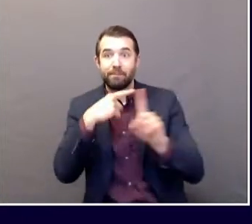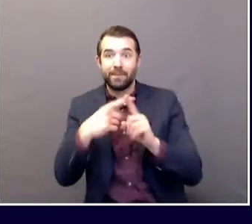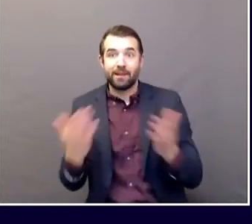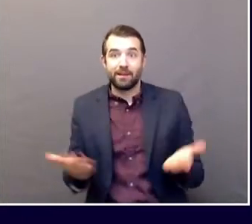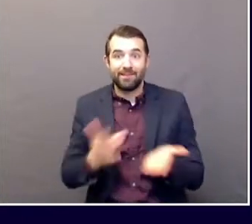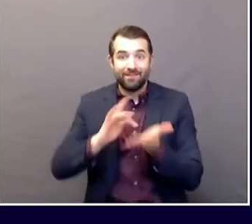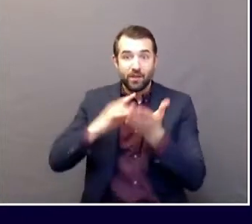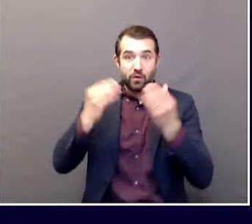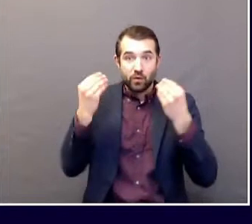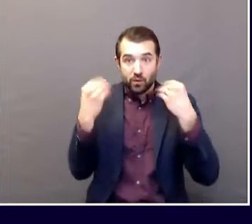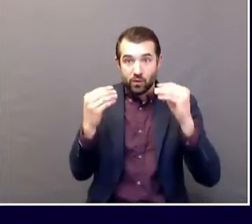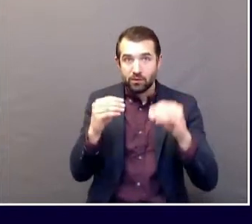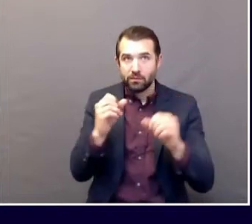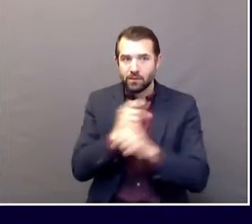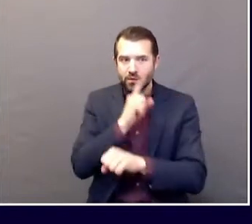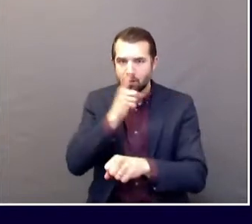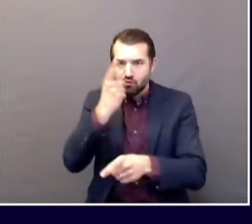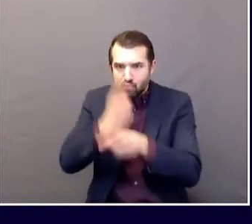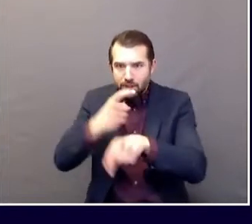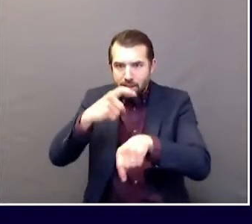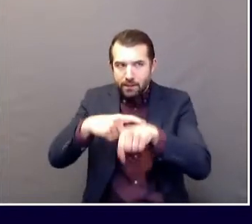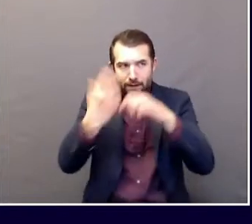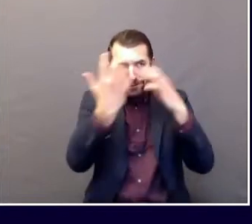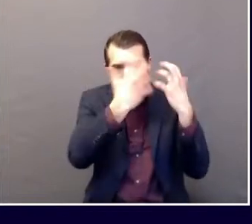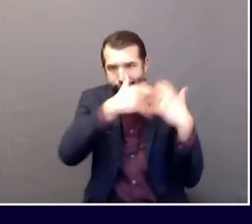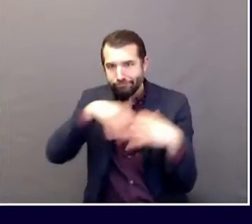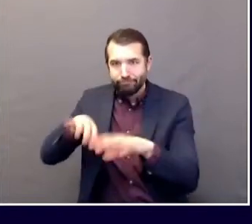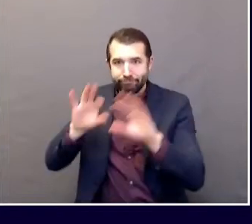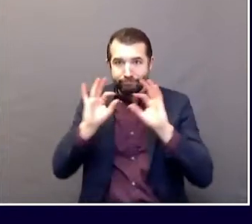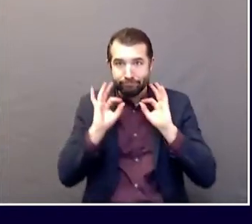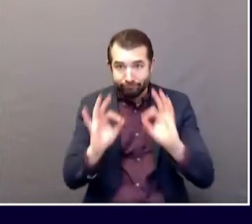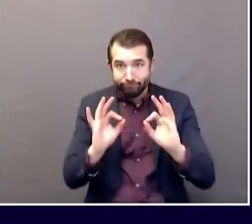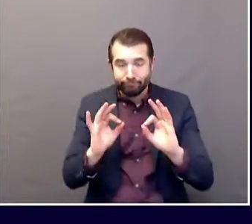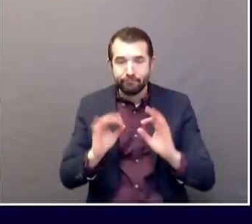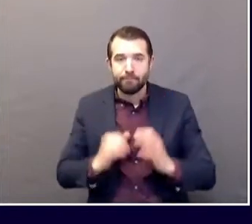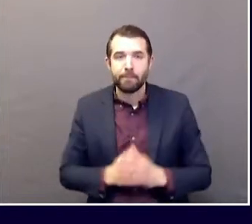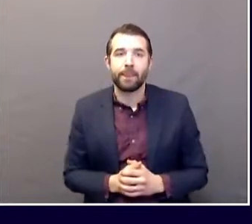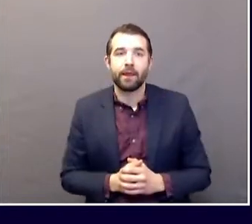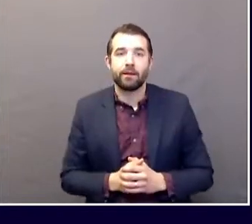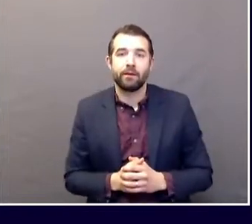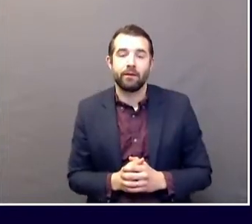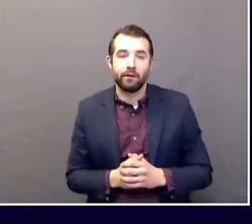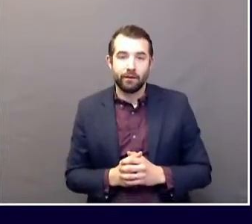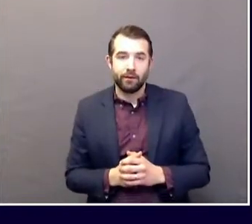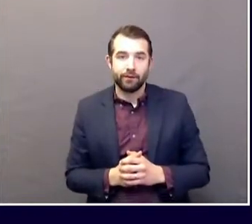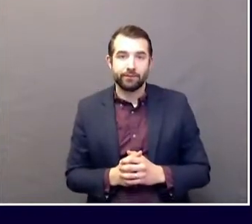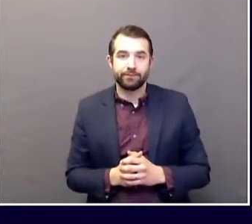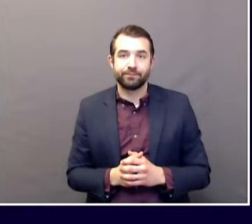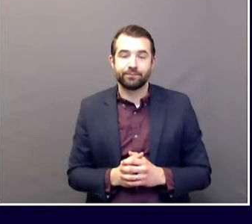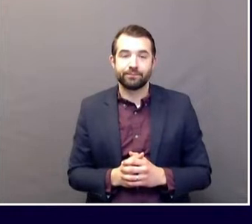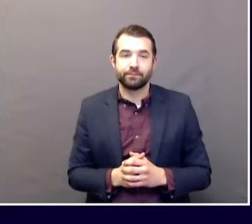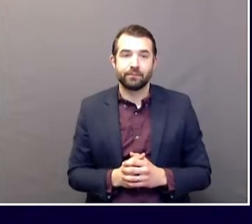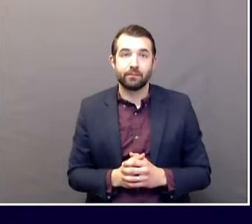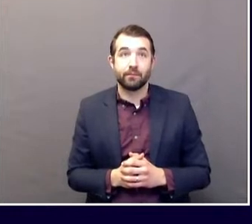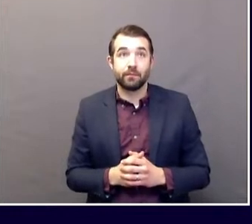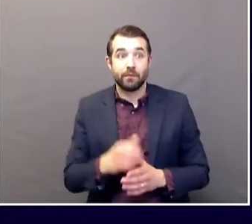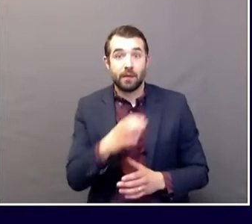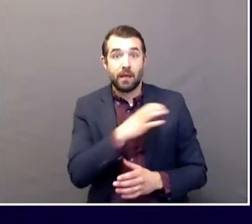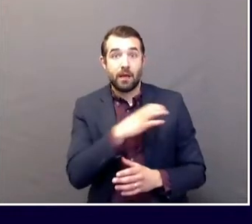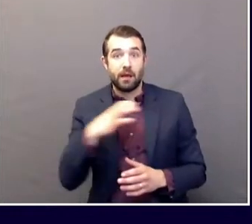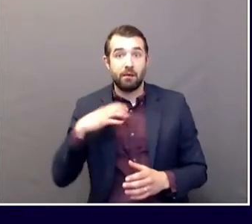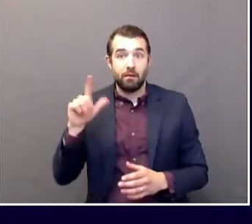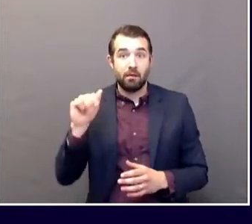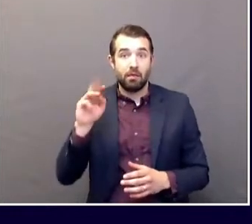are ready to go, we have everything lined up in Maine to make full advantage of it. And I'll just add that while we